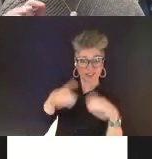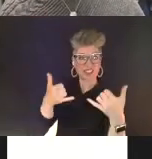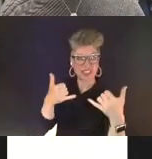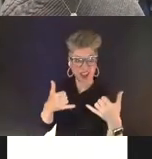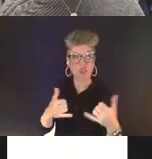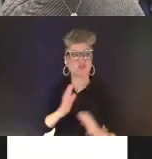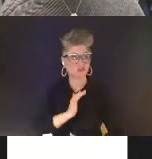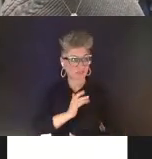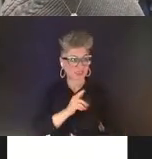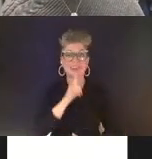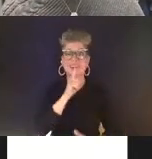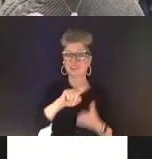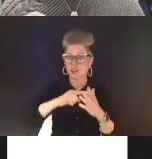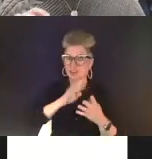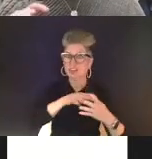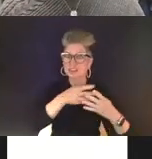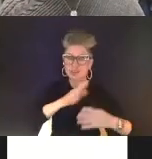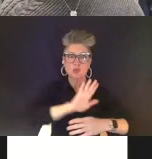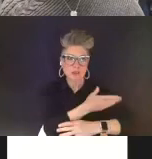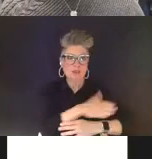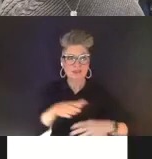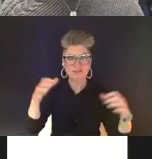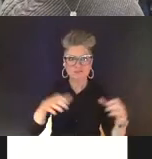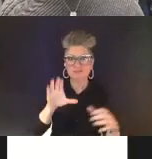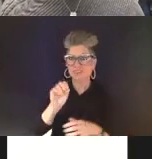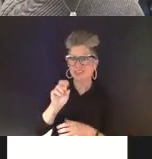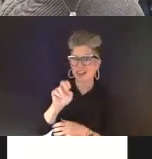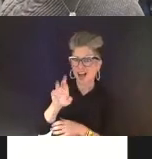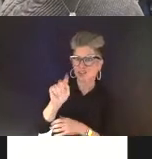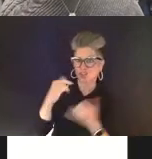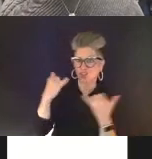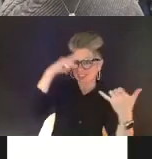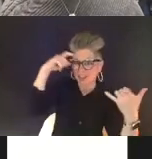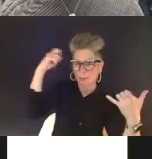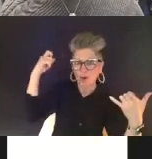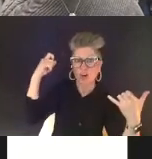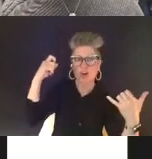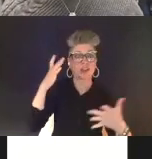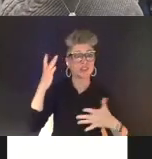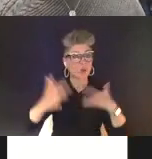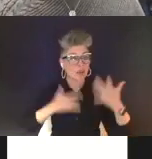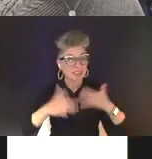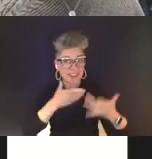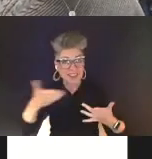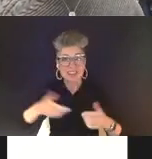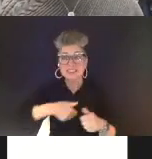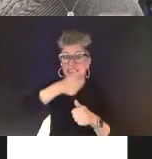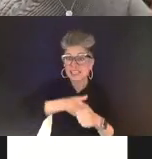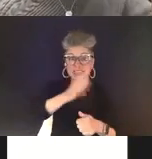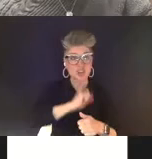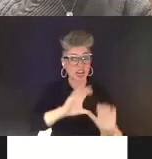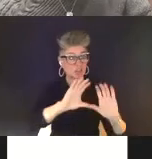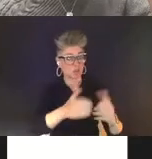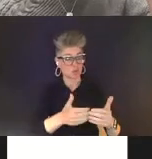schedule concerts this summer. And so the exciting thing is that every age group has really gotten a lot